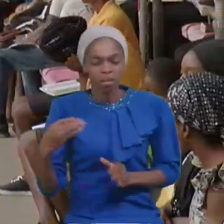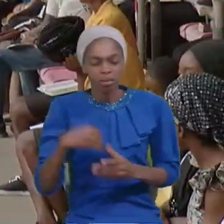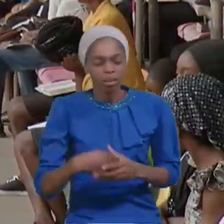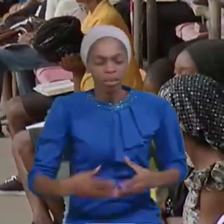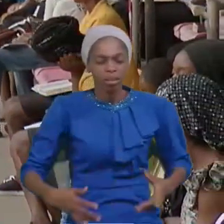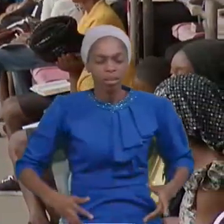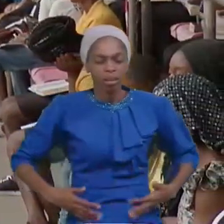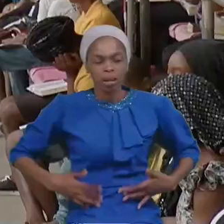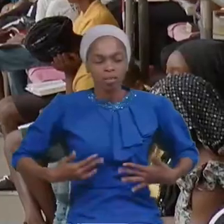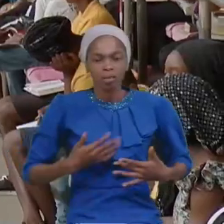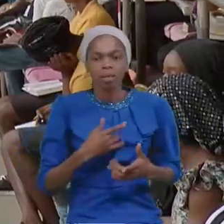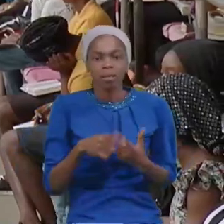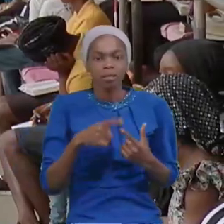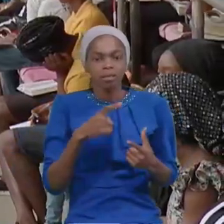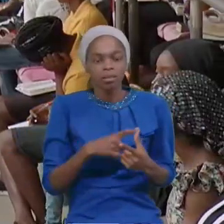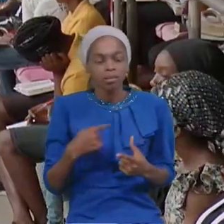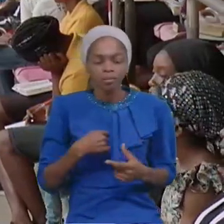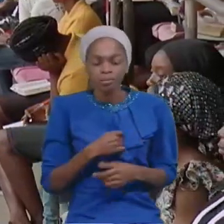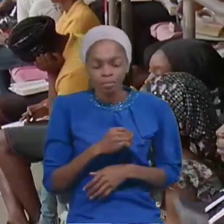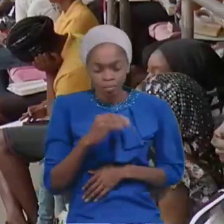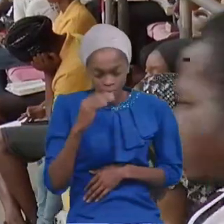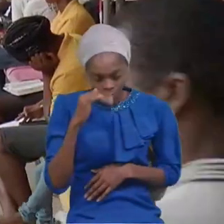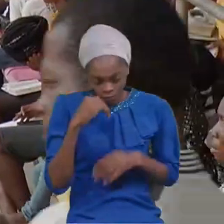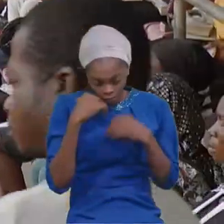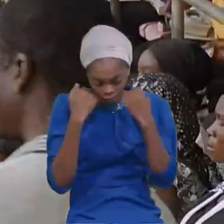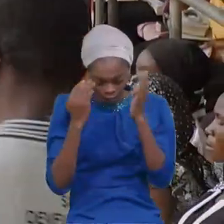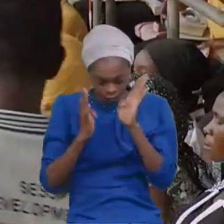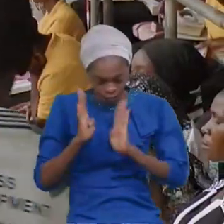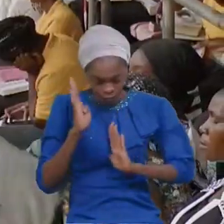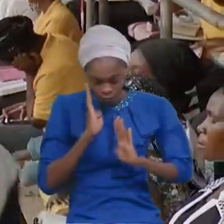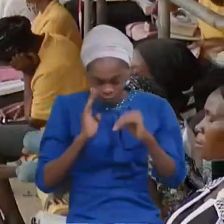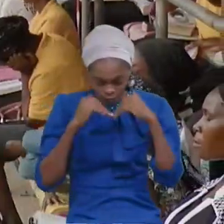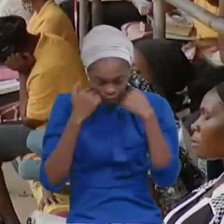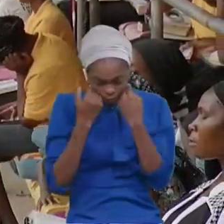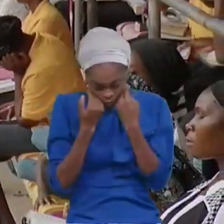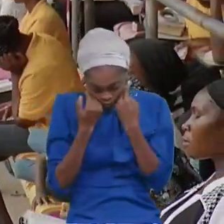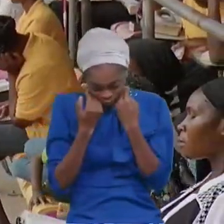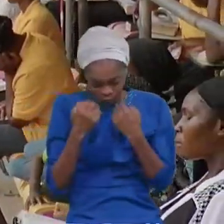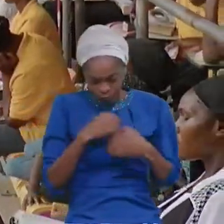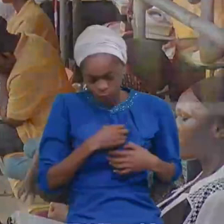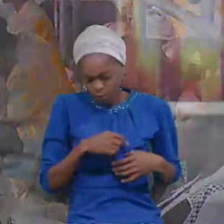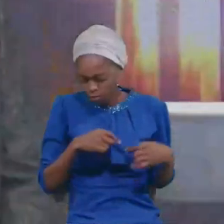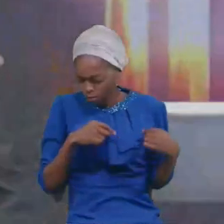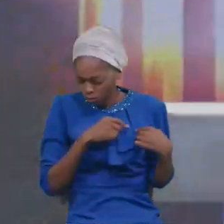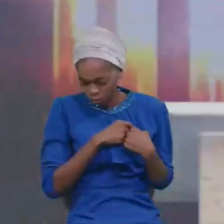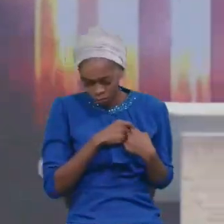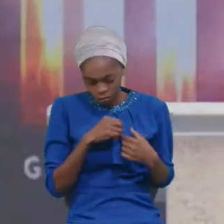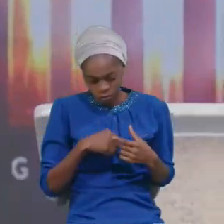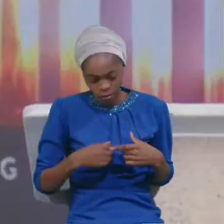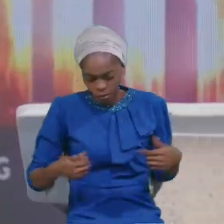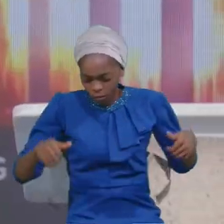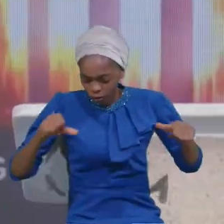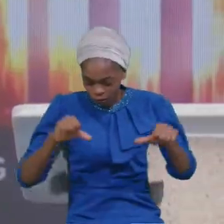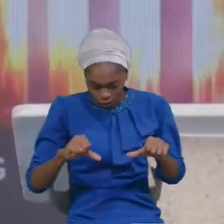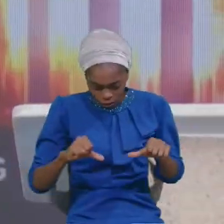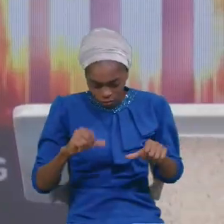in guilt, in condemnation, we cry with nobody to wipe away the tears, and it